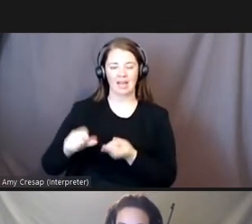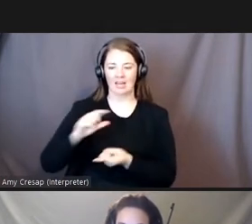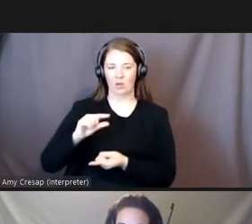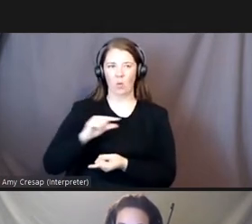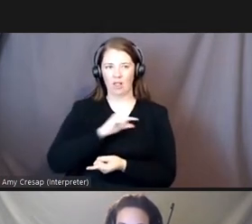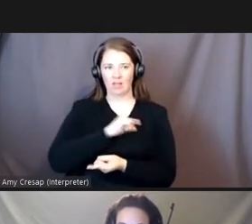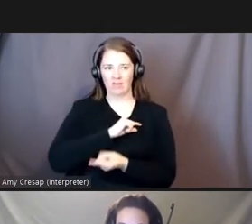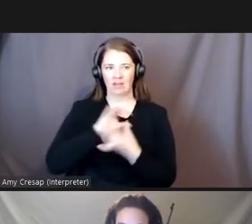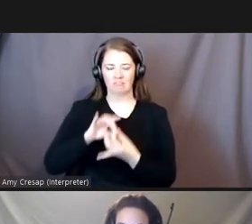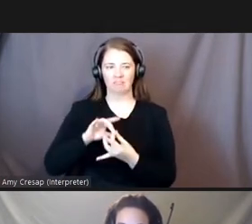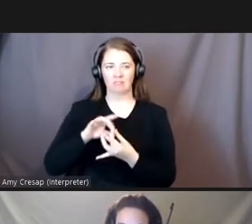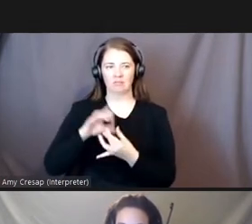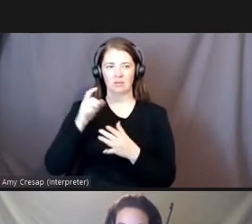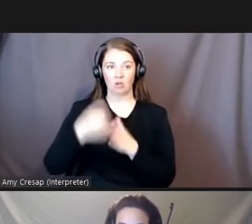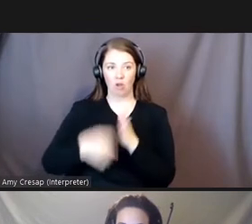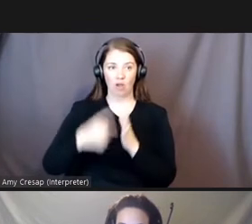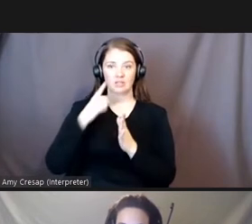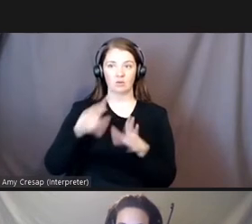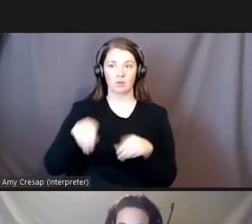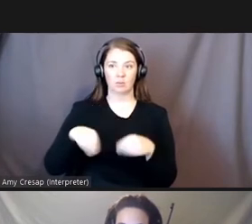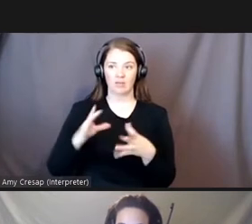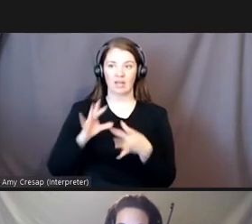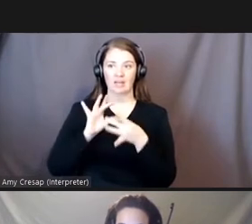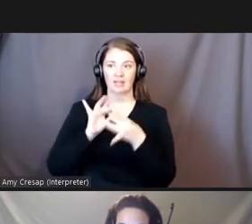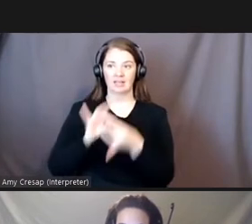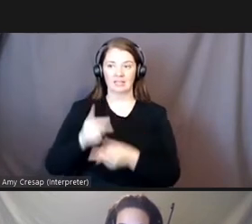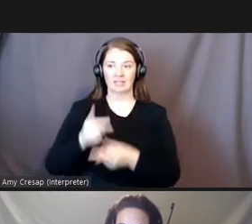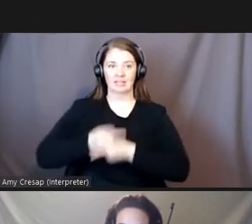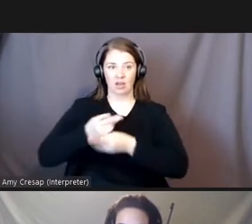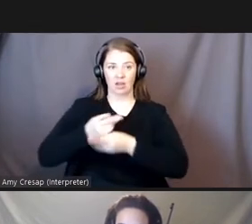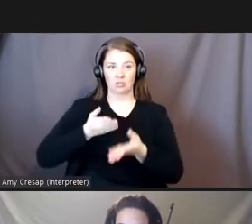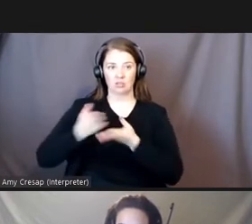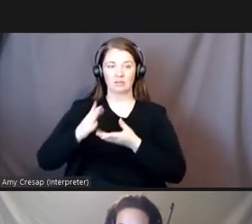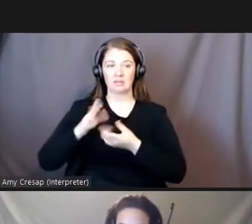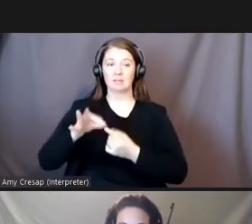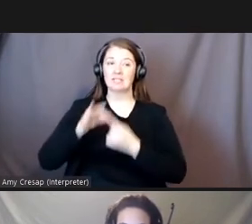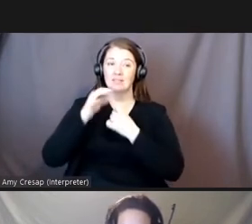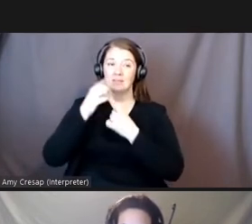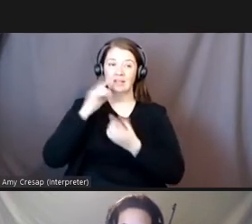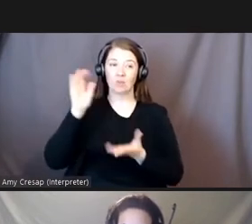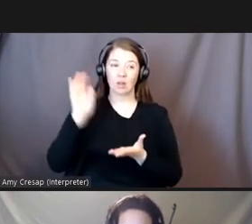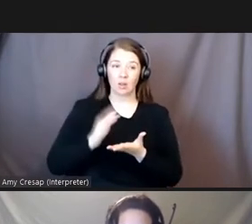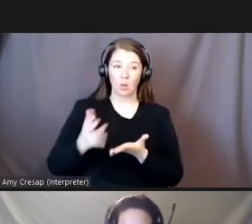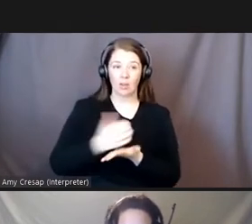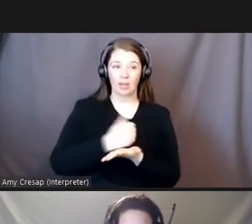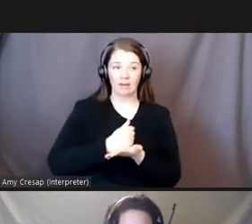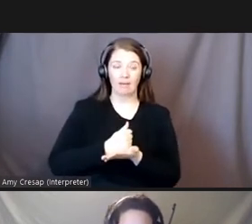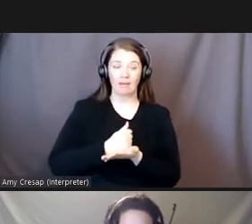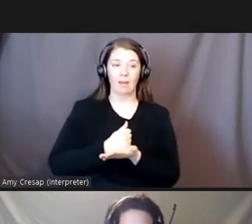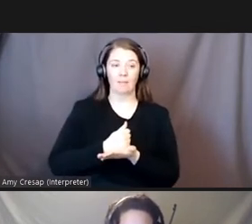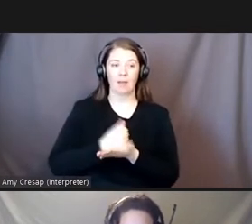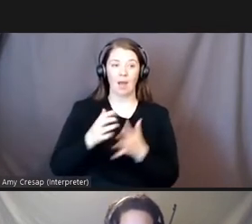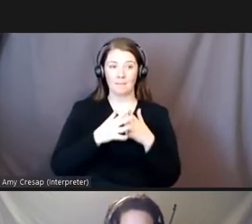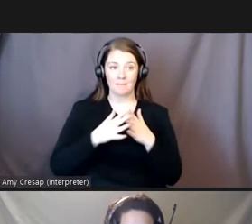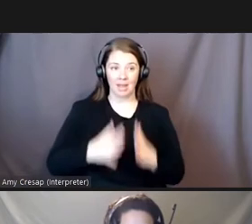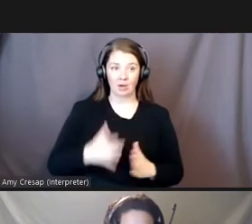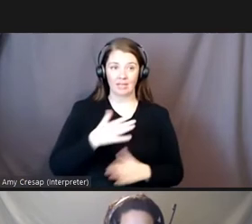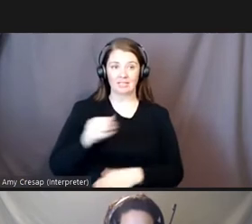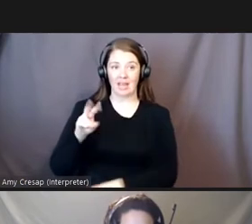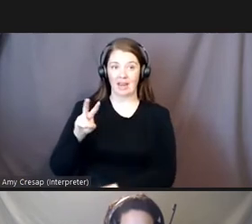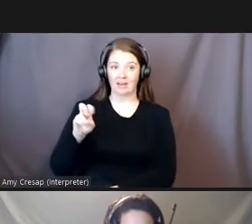of providing connected care services, particularly to low-income Americans and veterans. And unlike